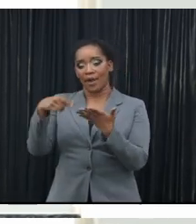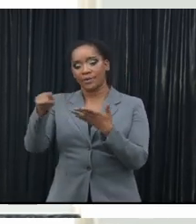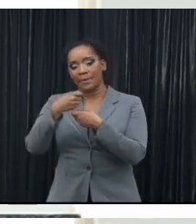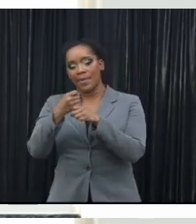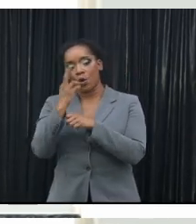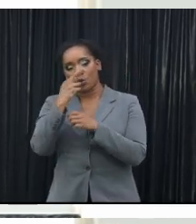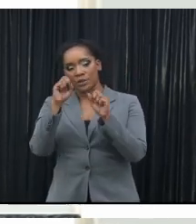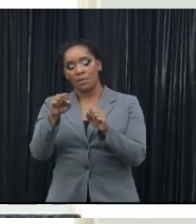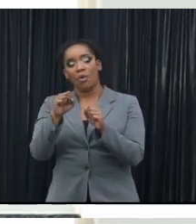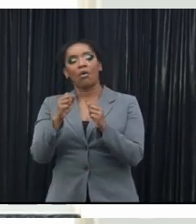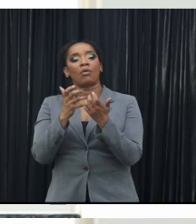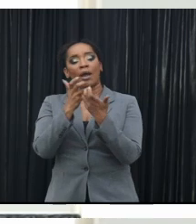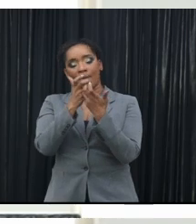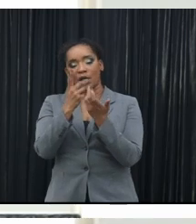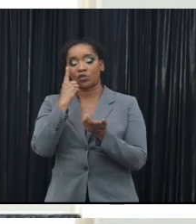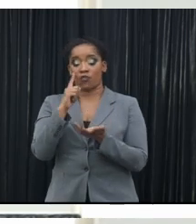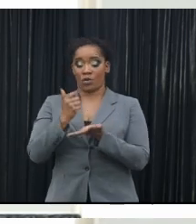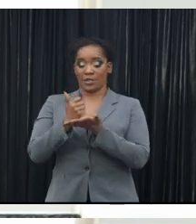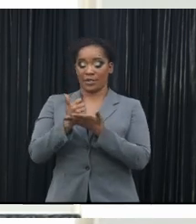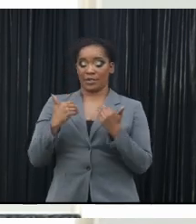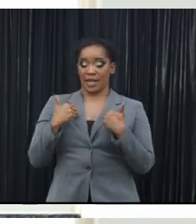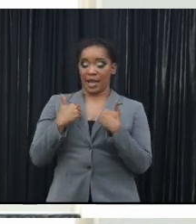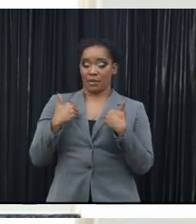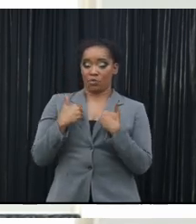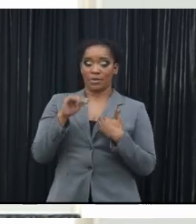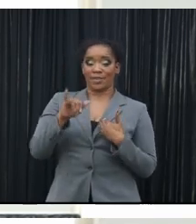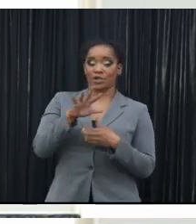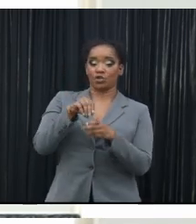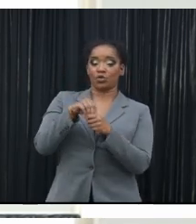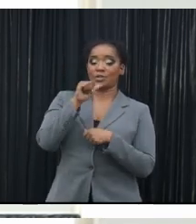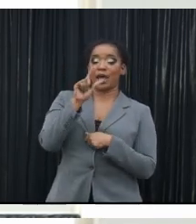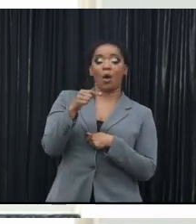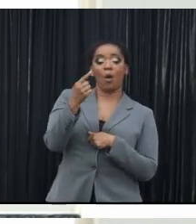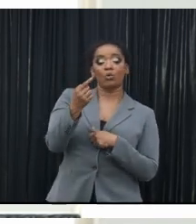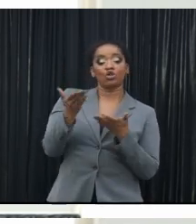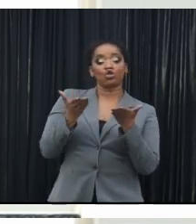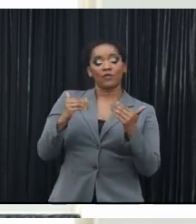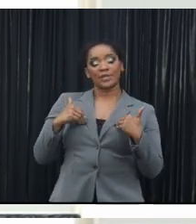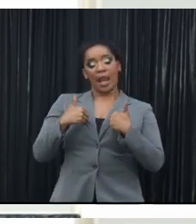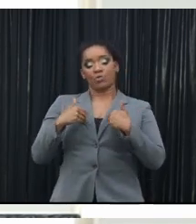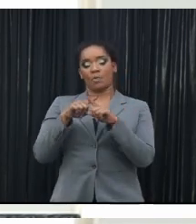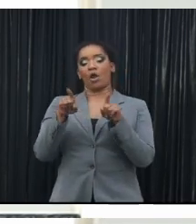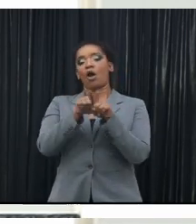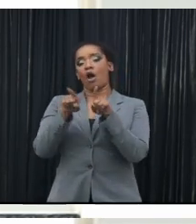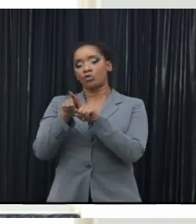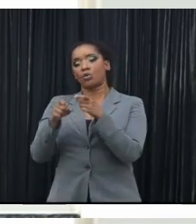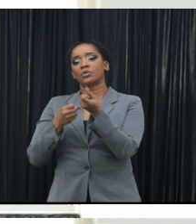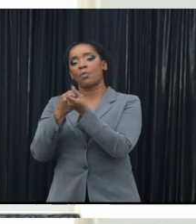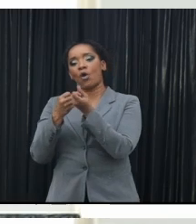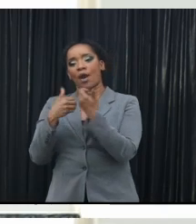accommodations for assistance animals. So this includes not only service animals, but also support animals, such